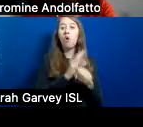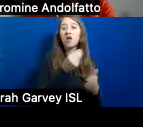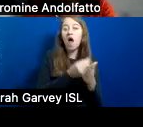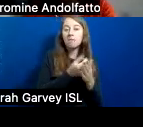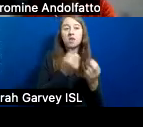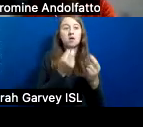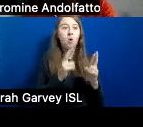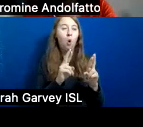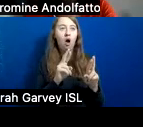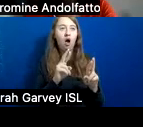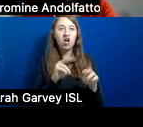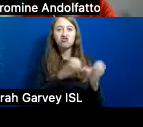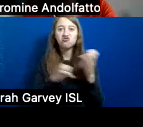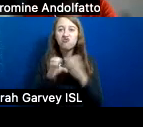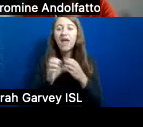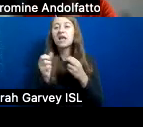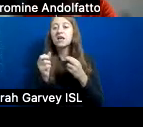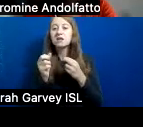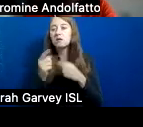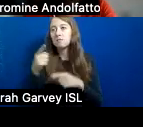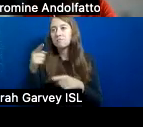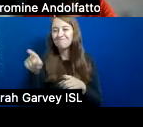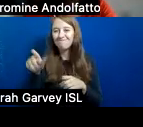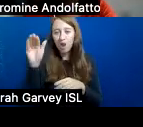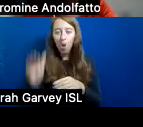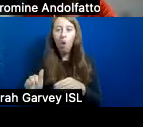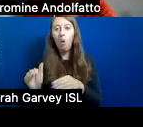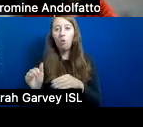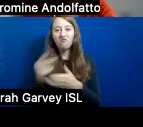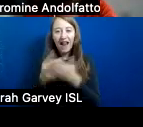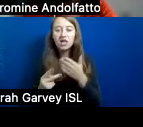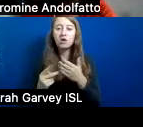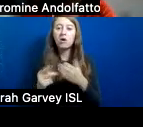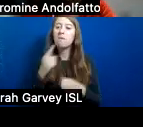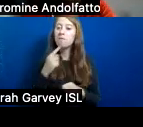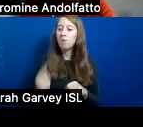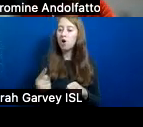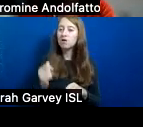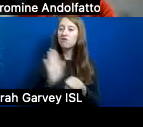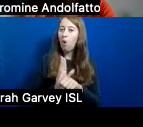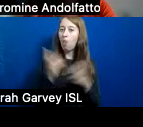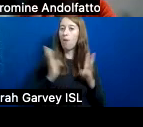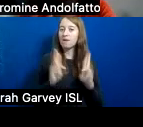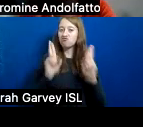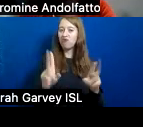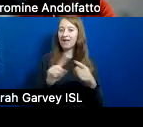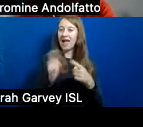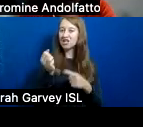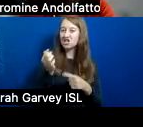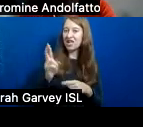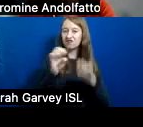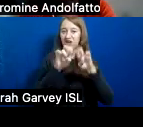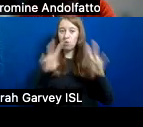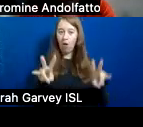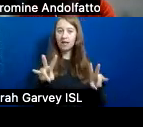you look at the European Parliament level, in the Committee on Women's Rights and Gender Equality, about 91%